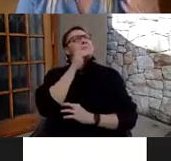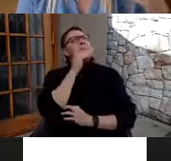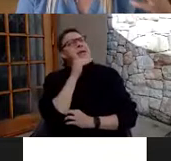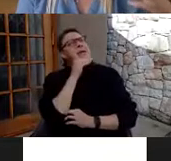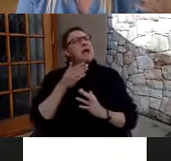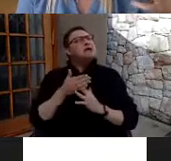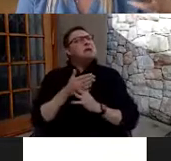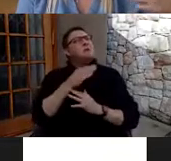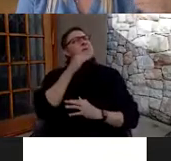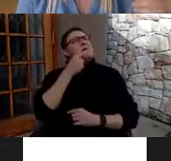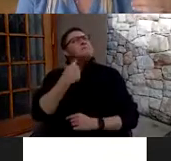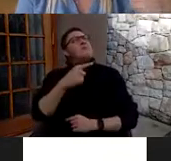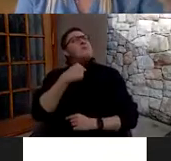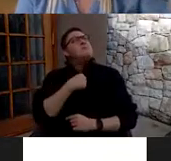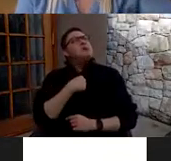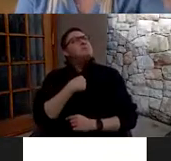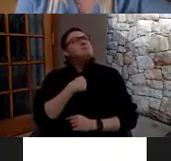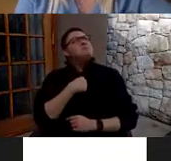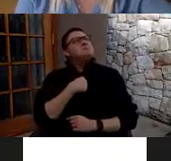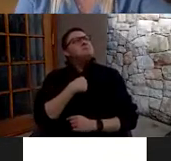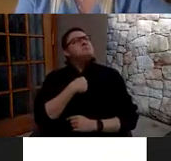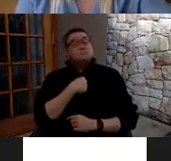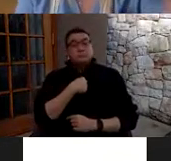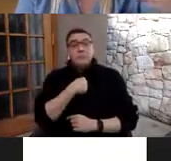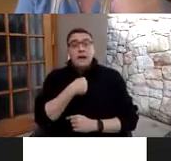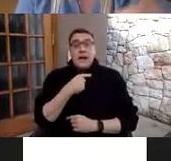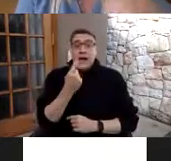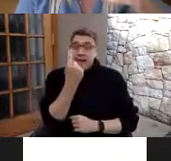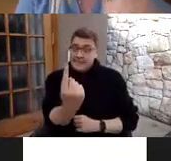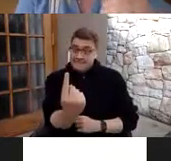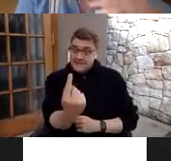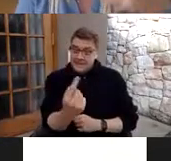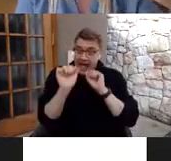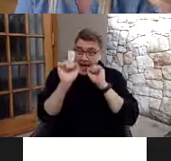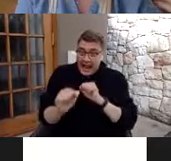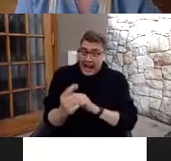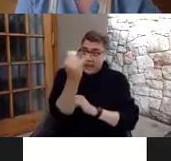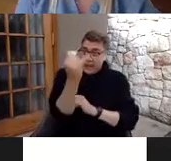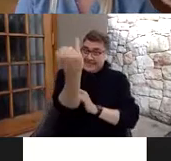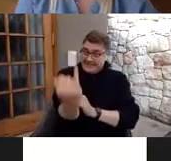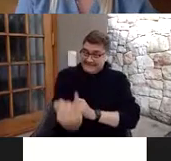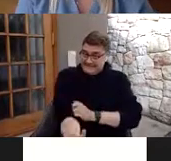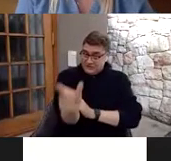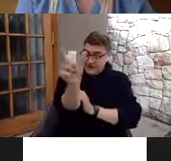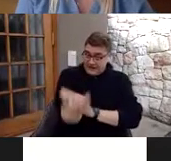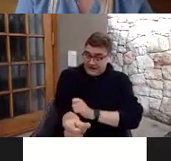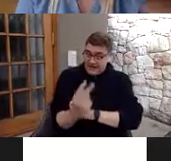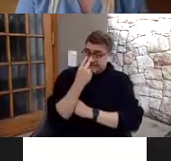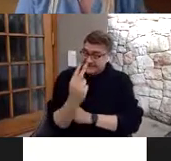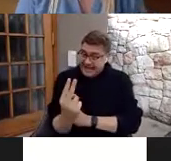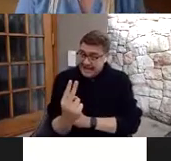is allowing us to see the individual instead of seeing an unasked for